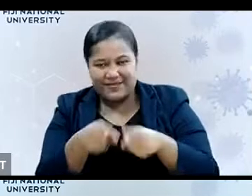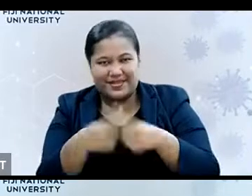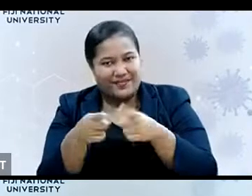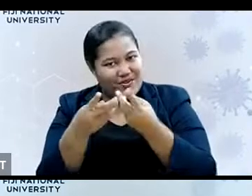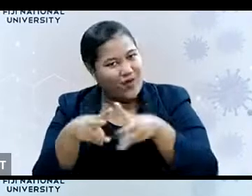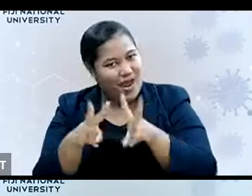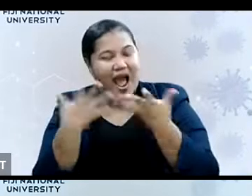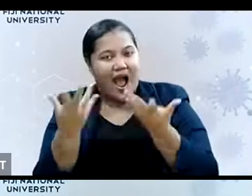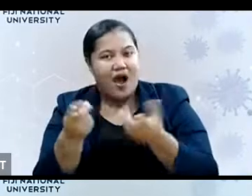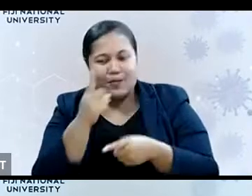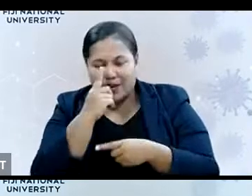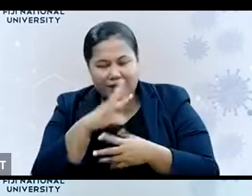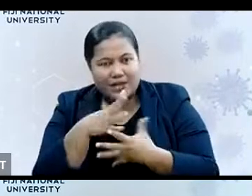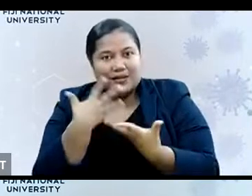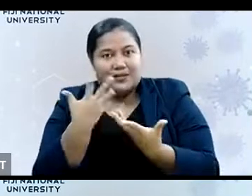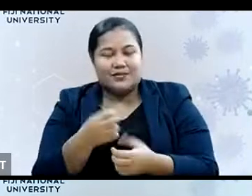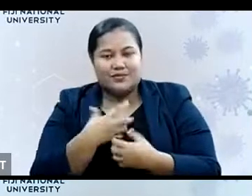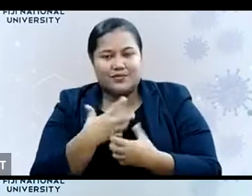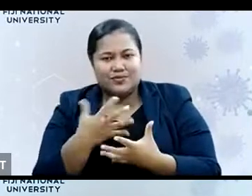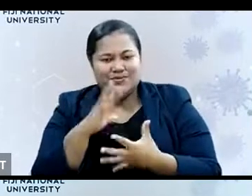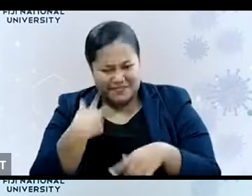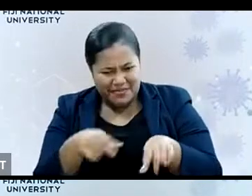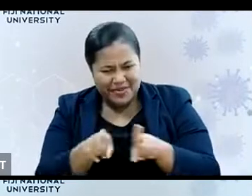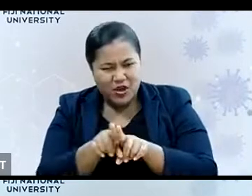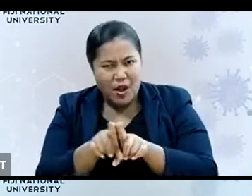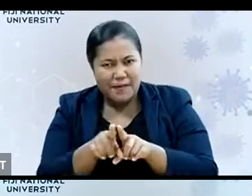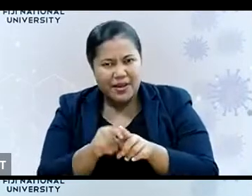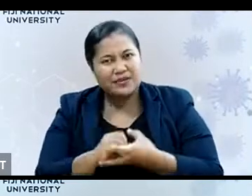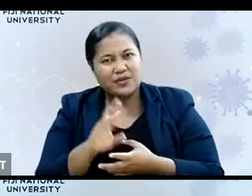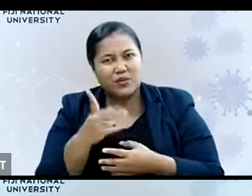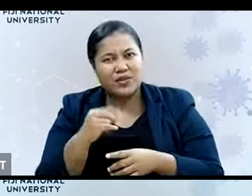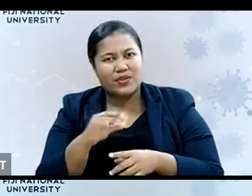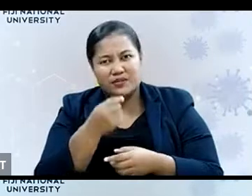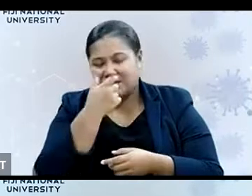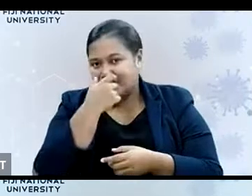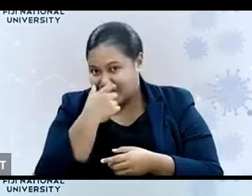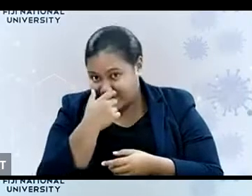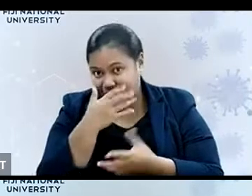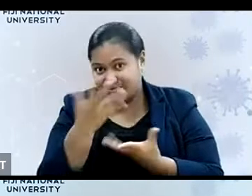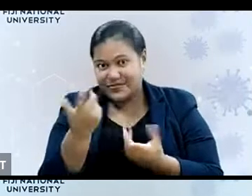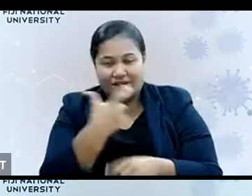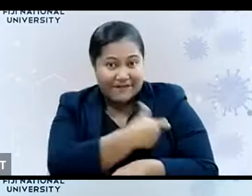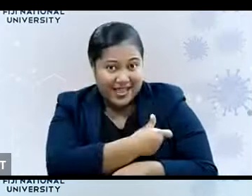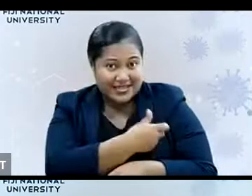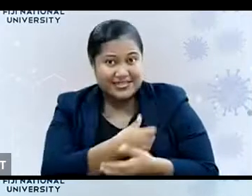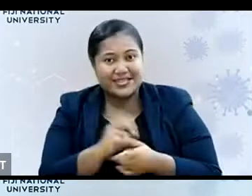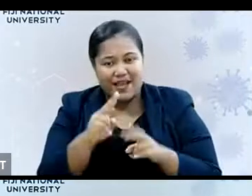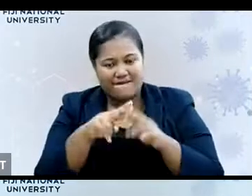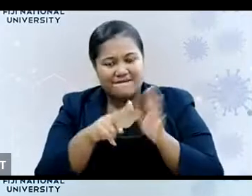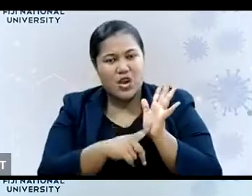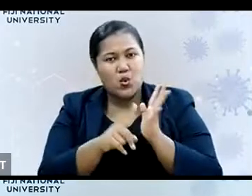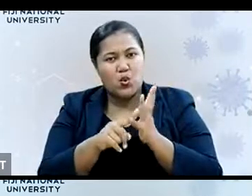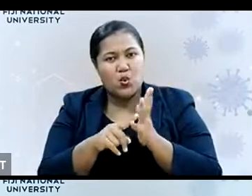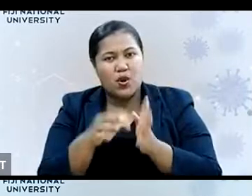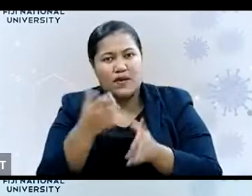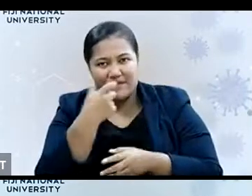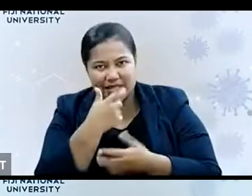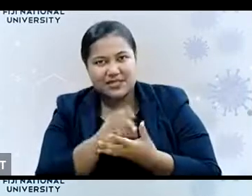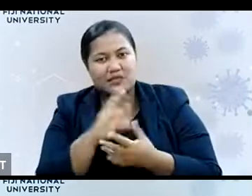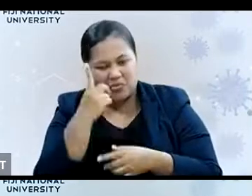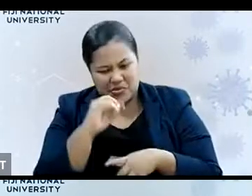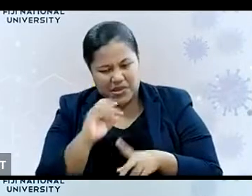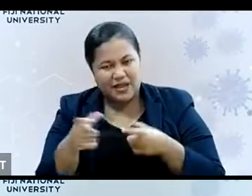so even though it has been more common than, say, a flu vaccine, to see anaphylaxis, it's something which we can readily